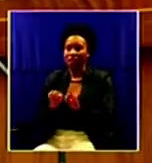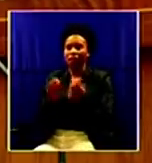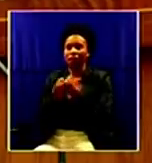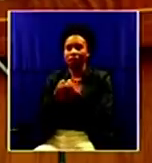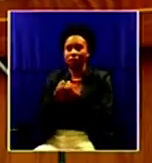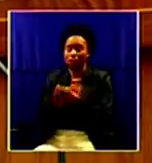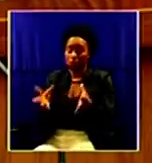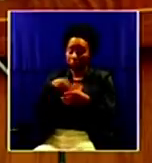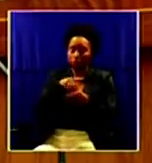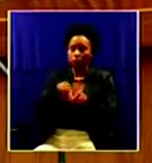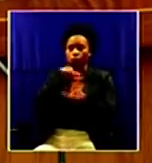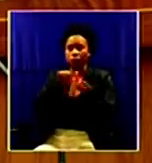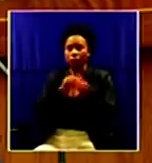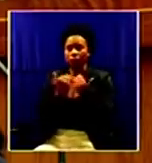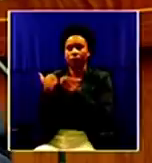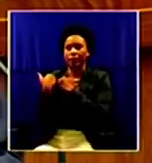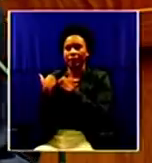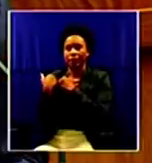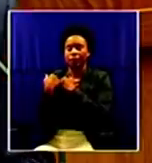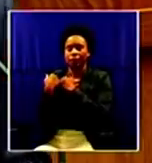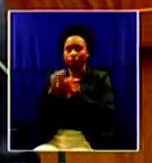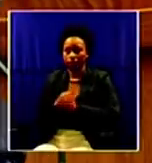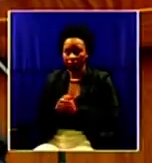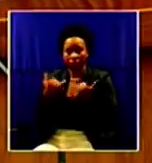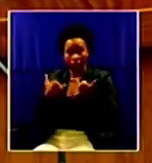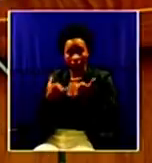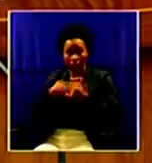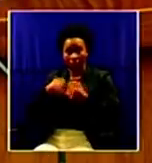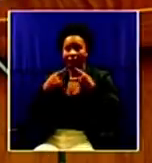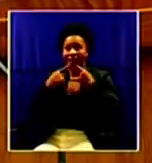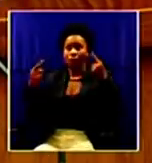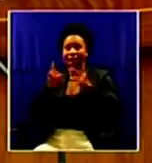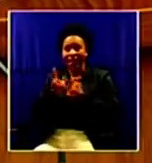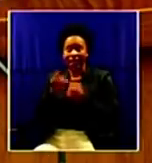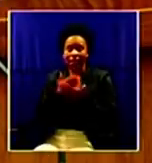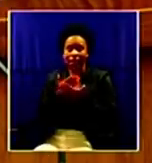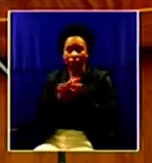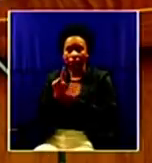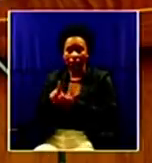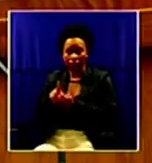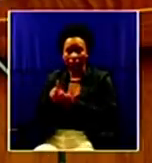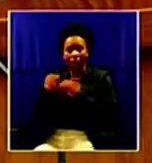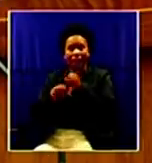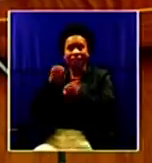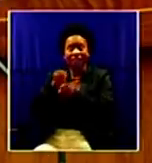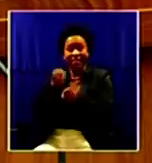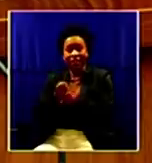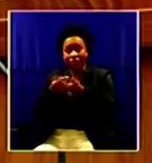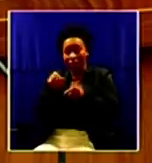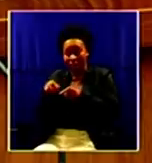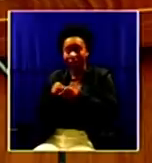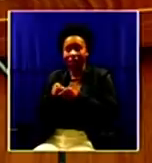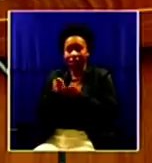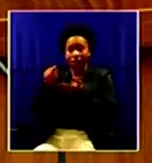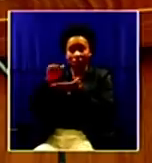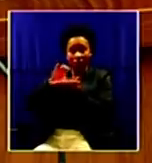security system. I can announce once again that annuitization for provident funds takes effect